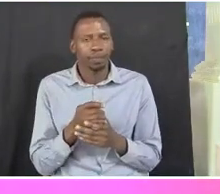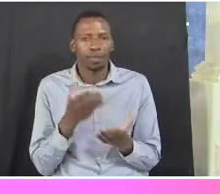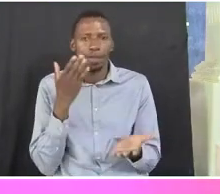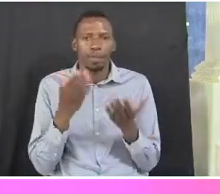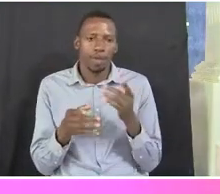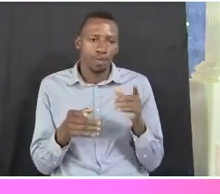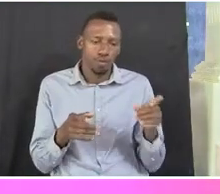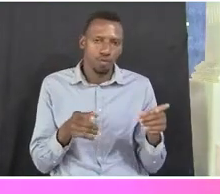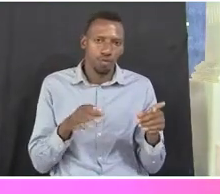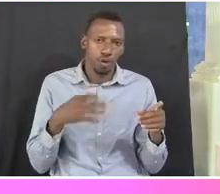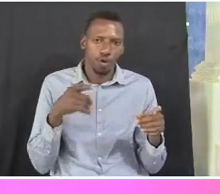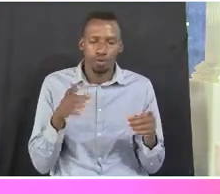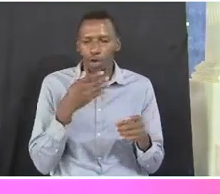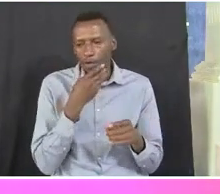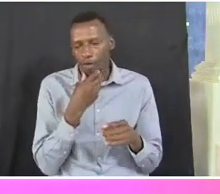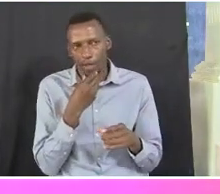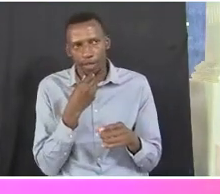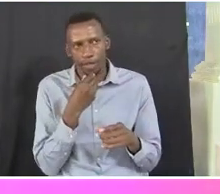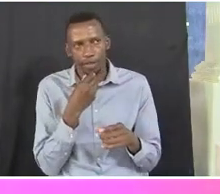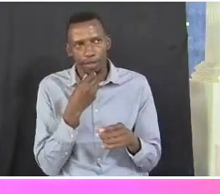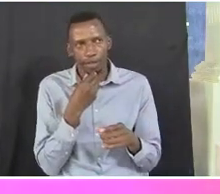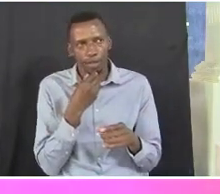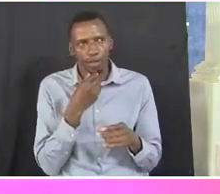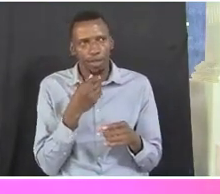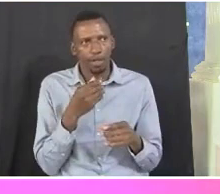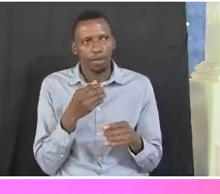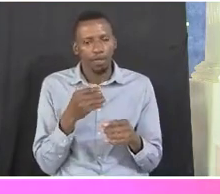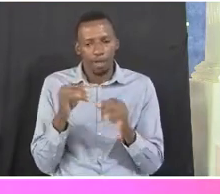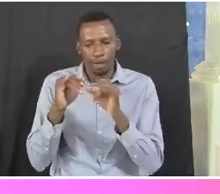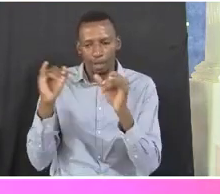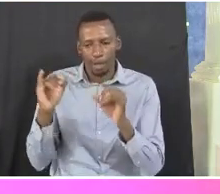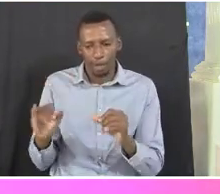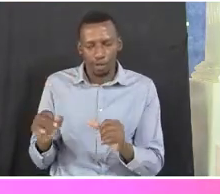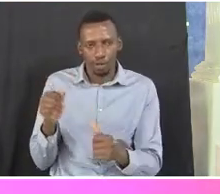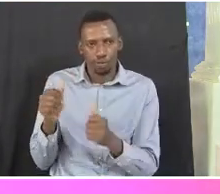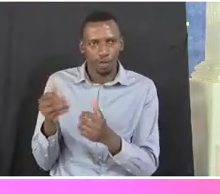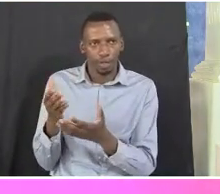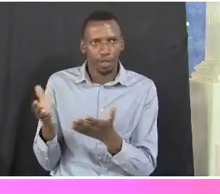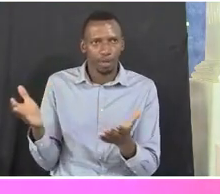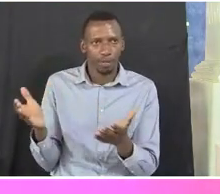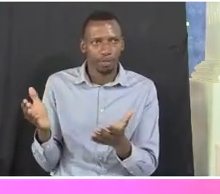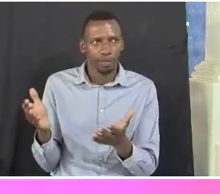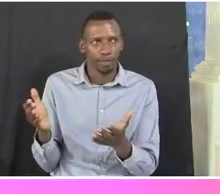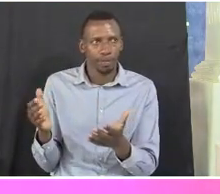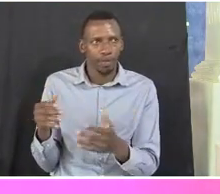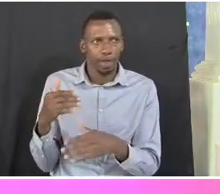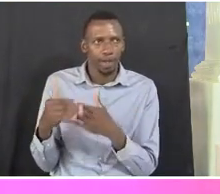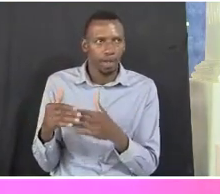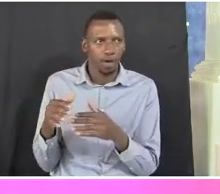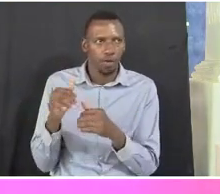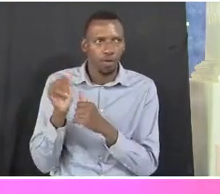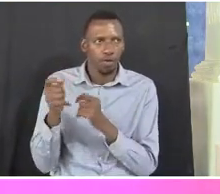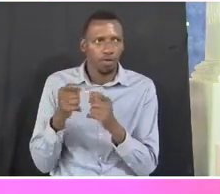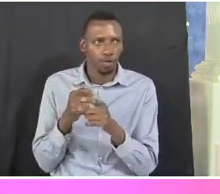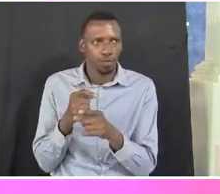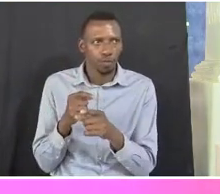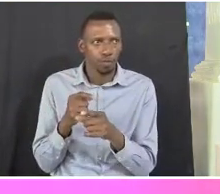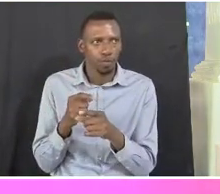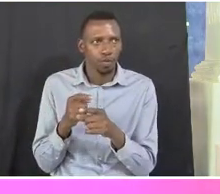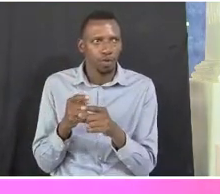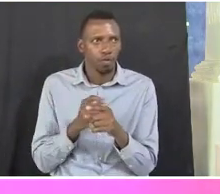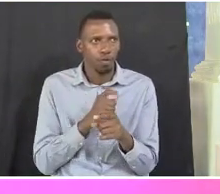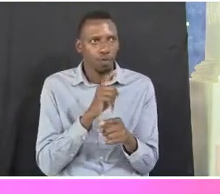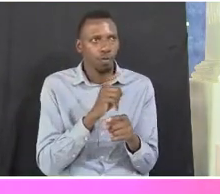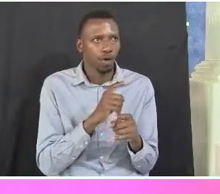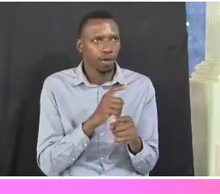you nor your fathers of the gods of the people which you are around you, near to you or far from you, from one end